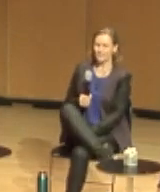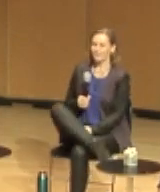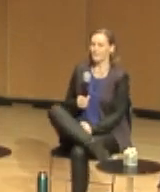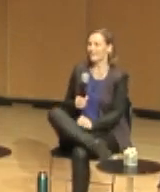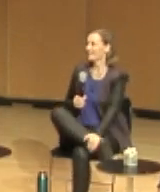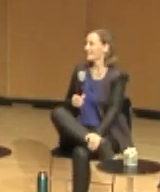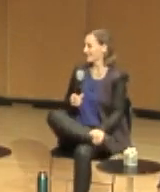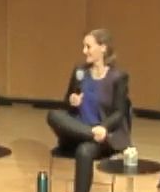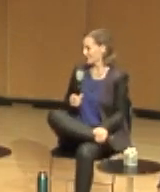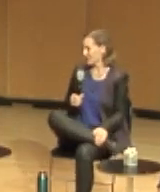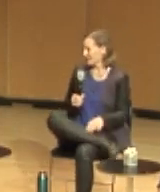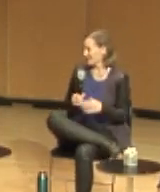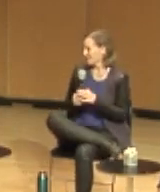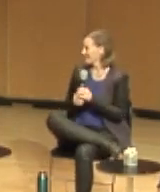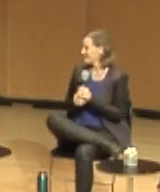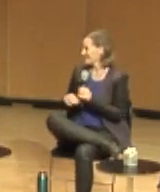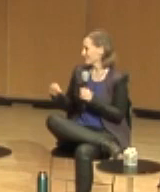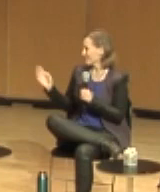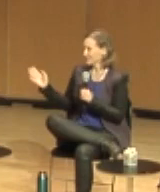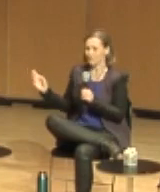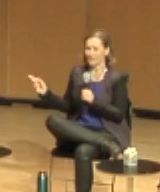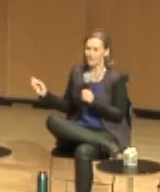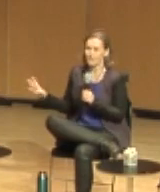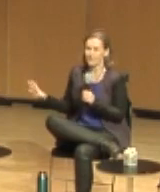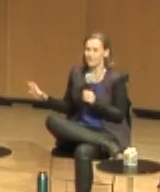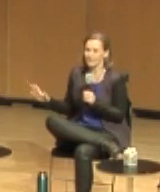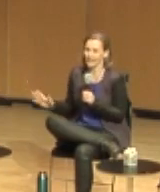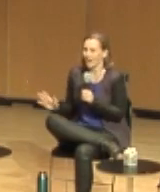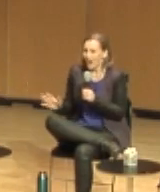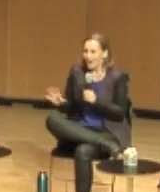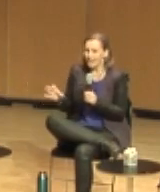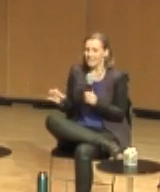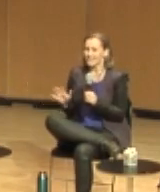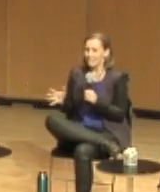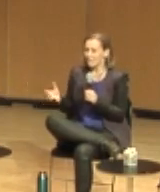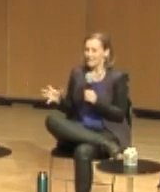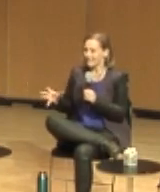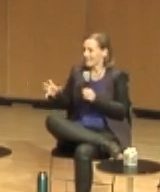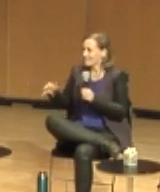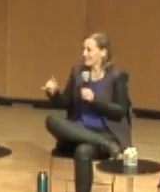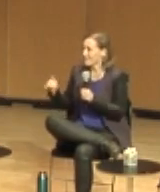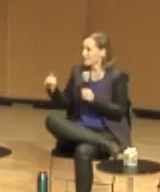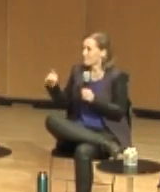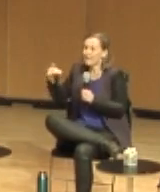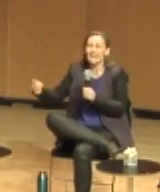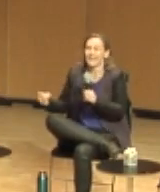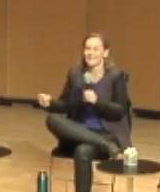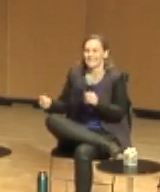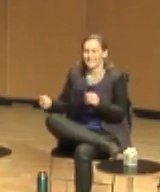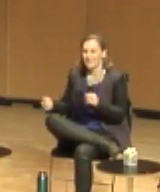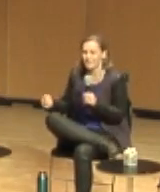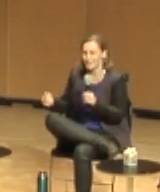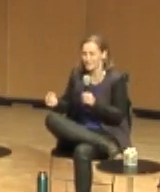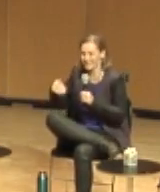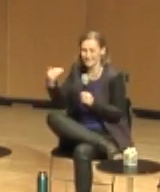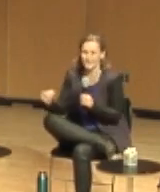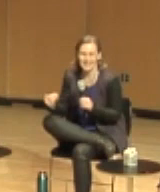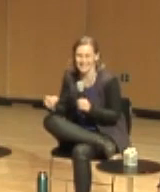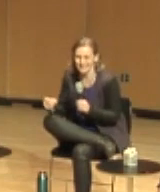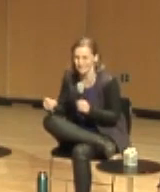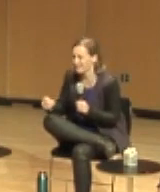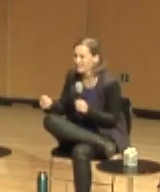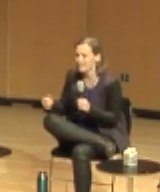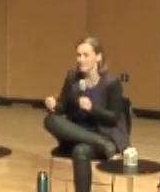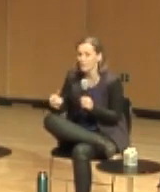funny because when we started doing this in 2003 we really were like someone's going to be beat us to doing the